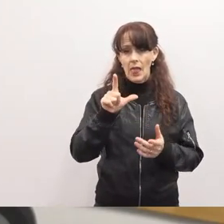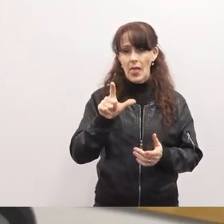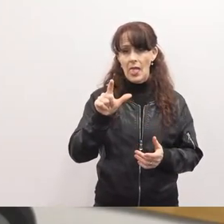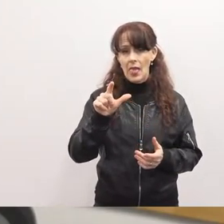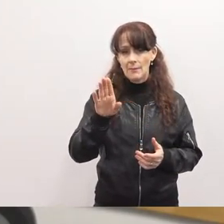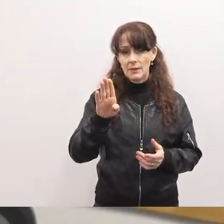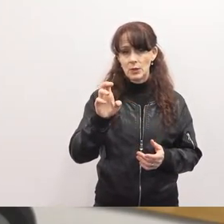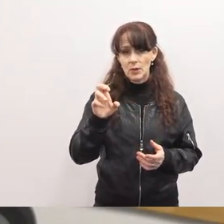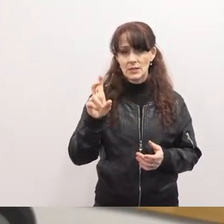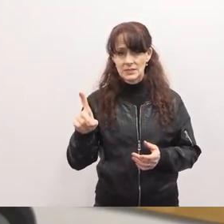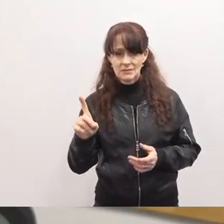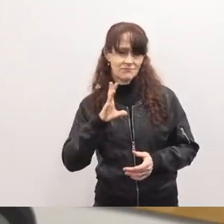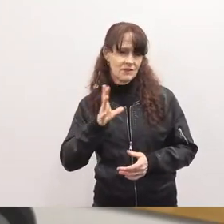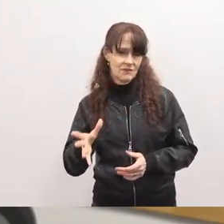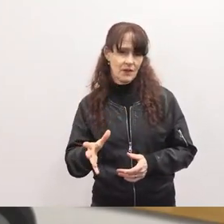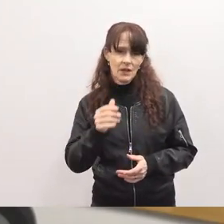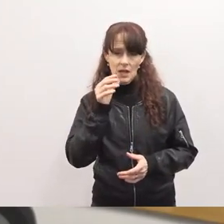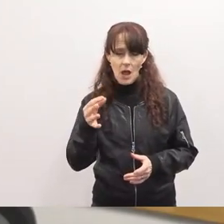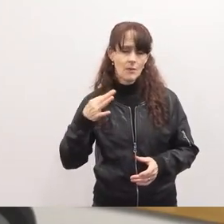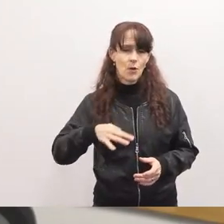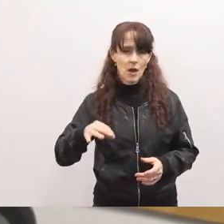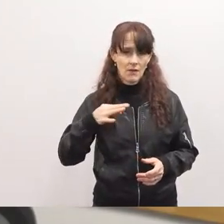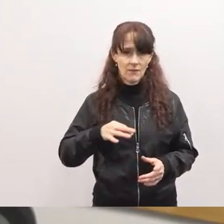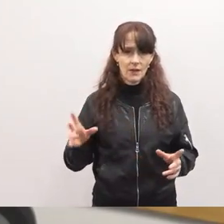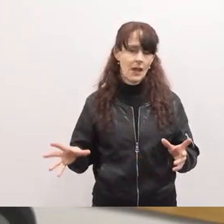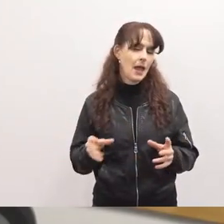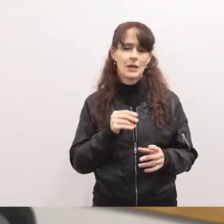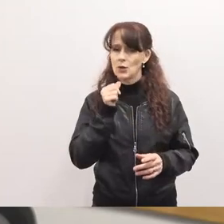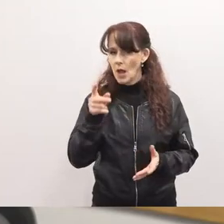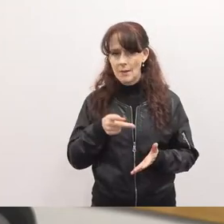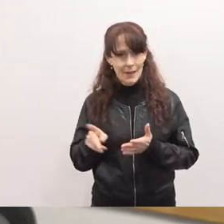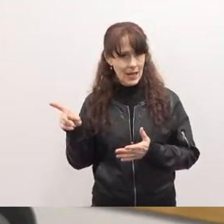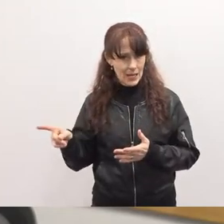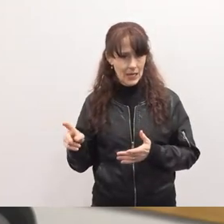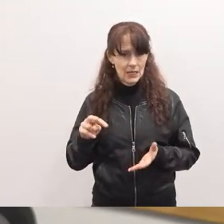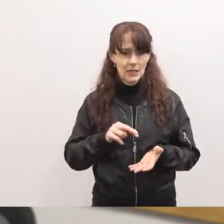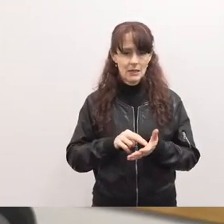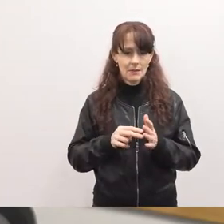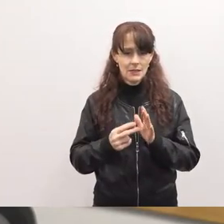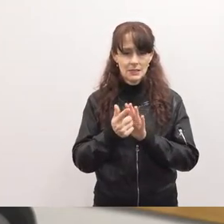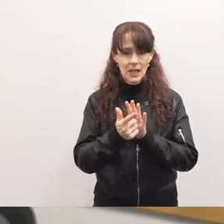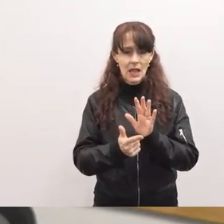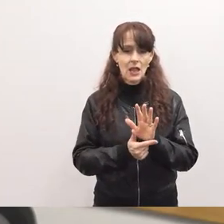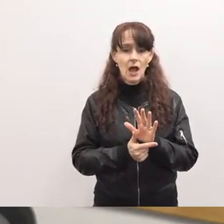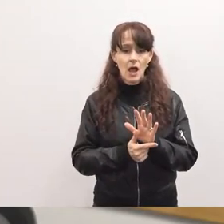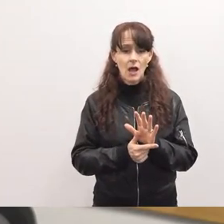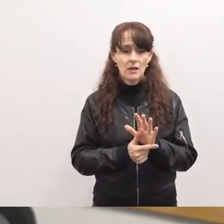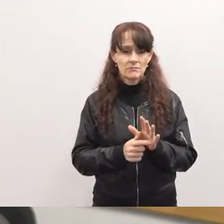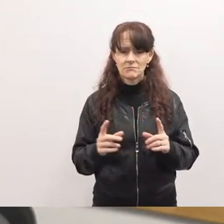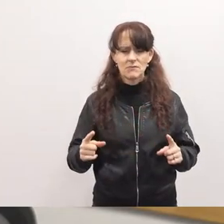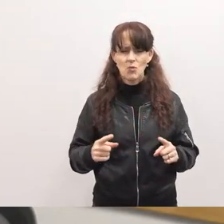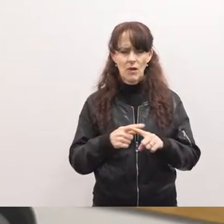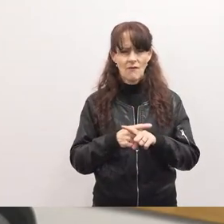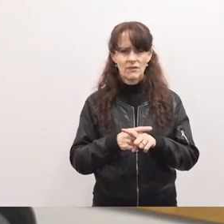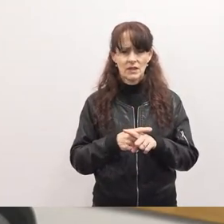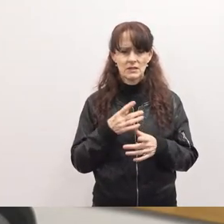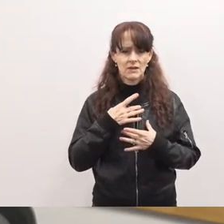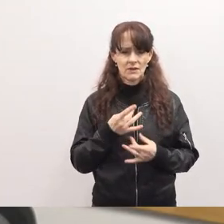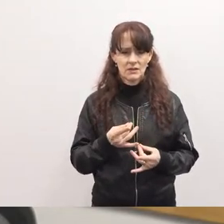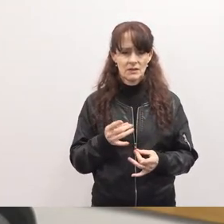that's fine. It's considered a nonprofit, plus you're not paid for it. Therefore, what the law is saying is there's no conflict of interest in